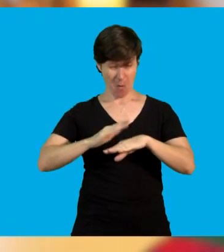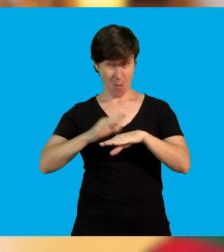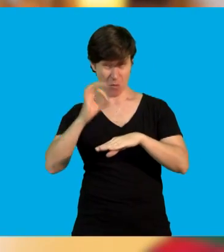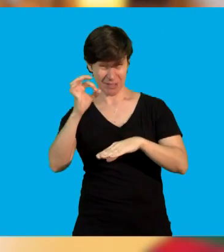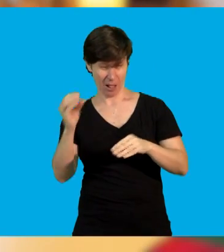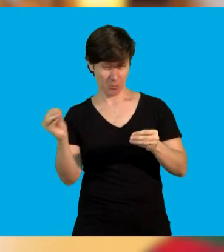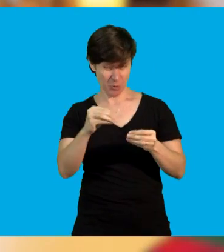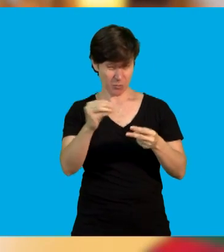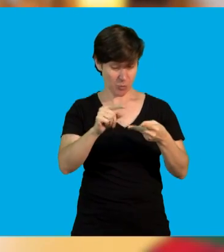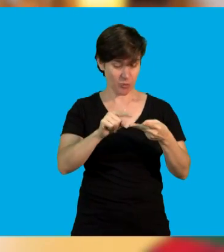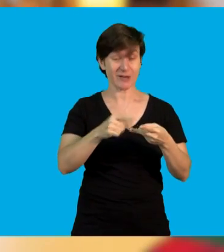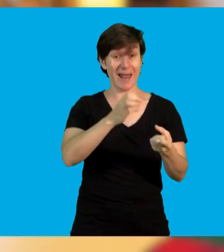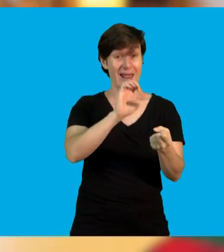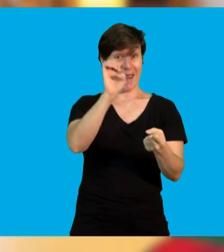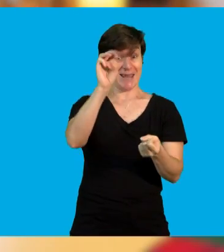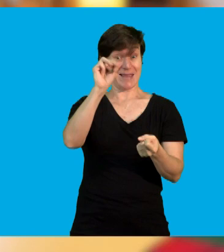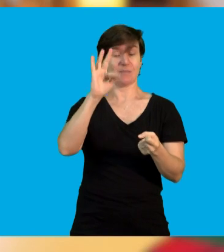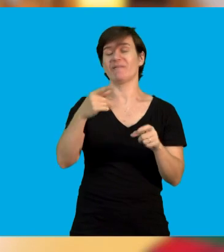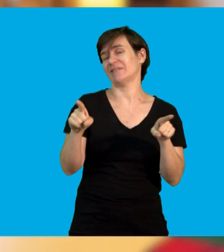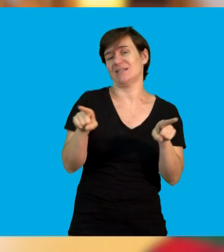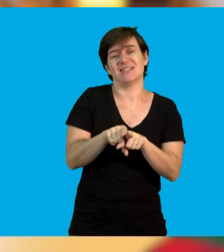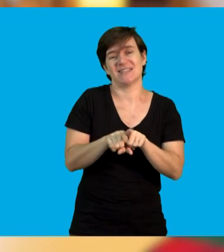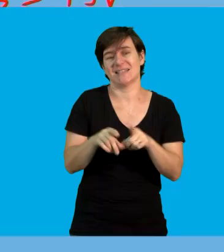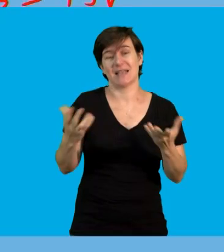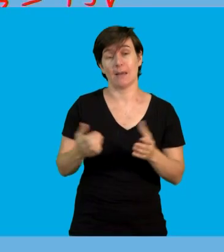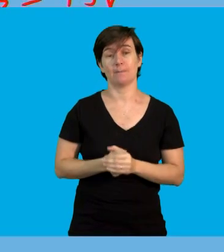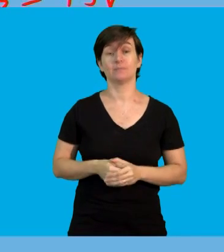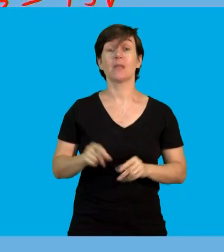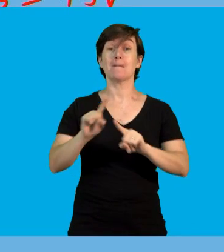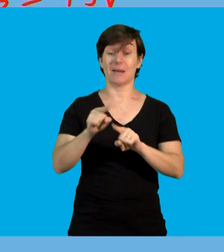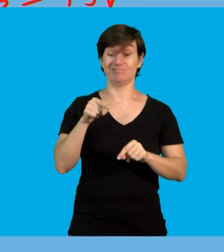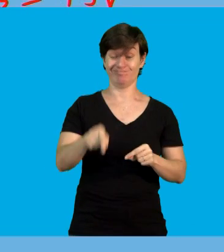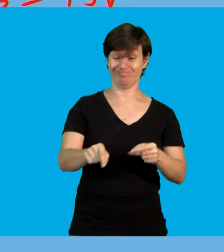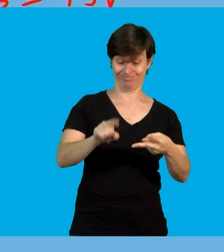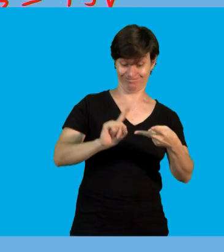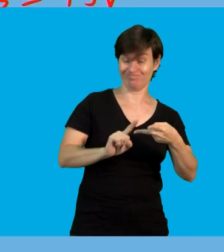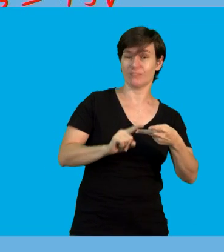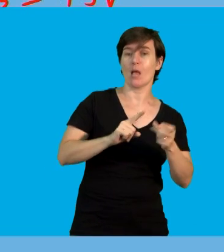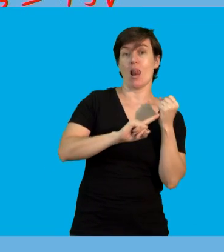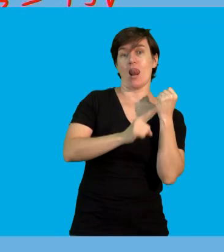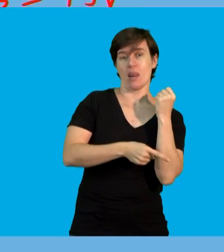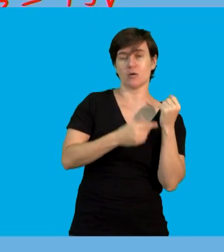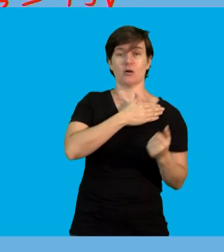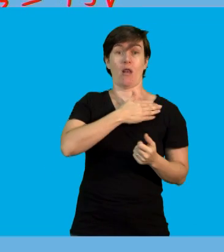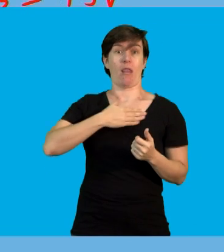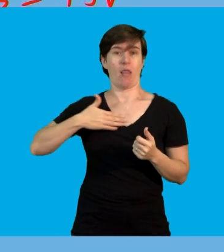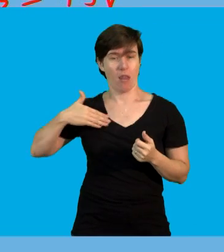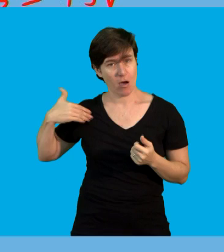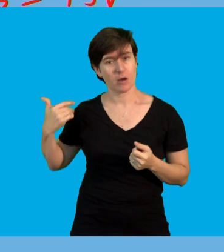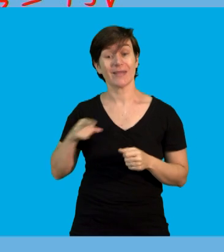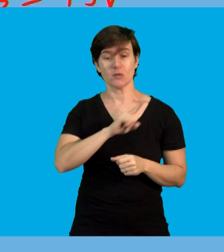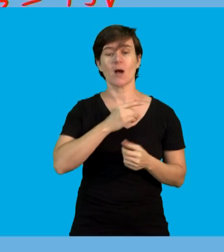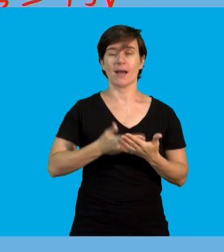that you're going to be generating. So by so doing, remember, those cells, they are going to last longer, and they're going to generate a fraction of the